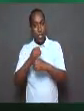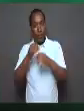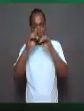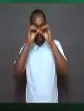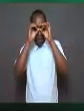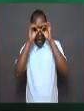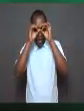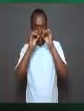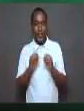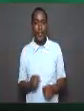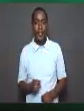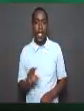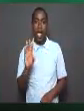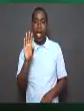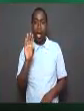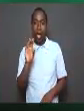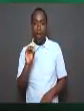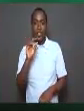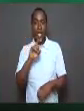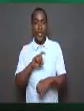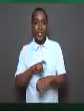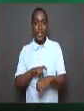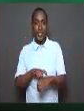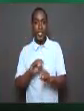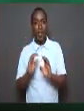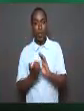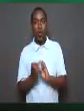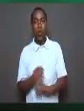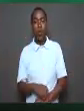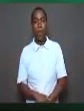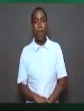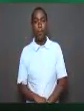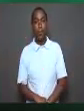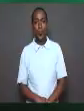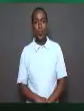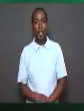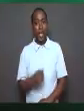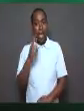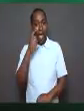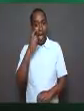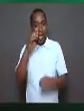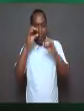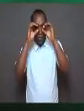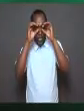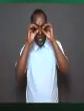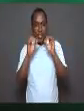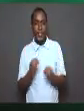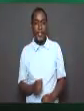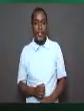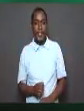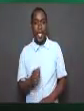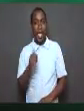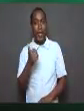lens is 50 times and the eyepiece lens is